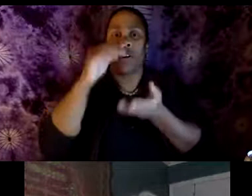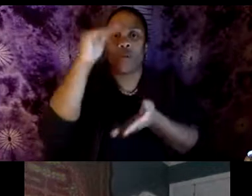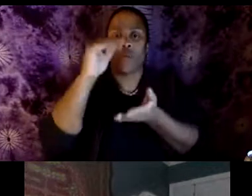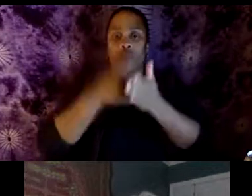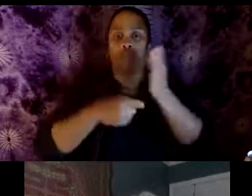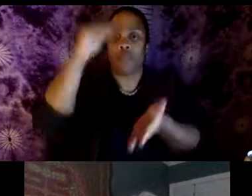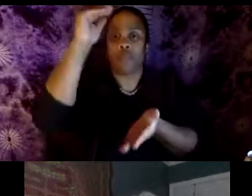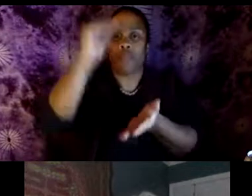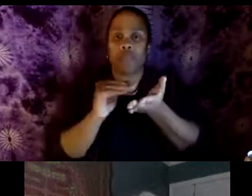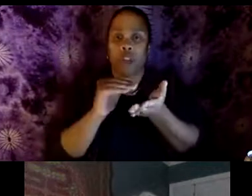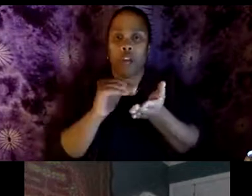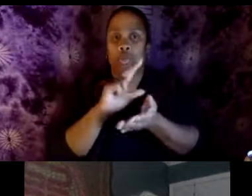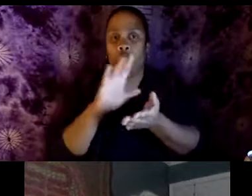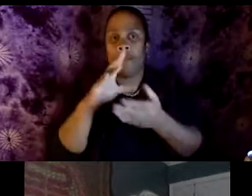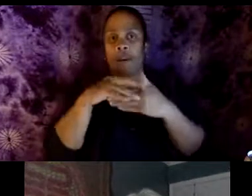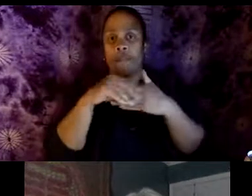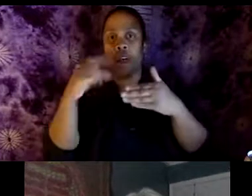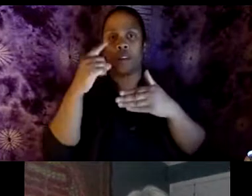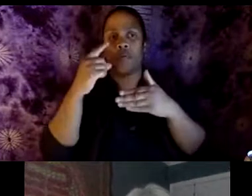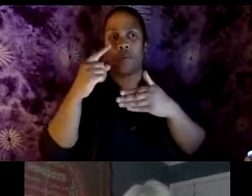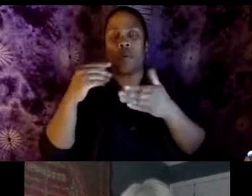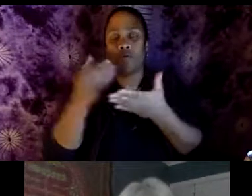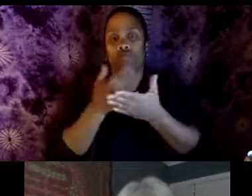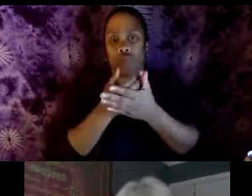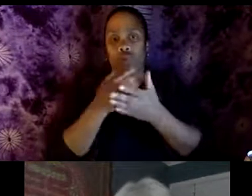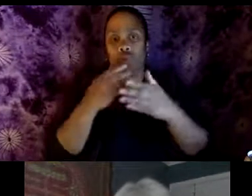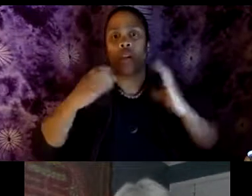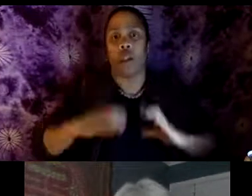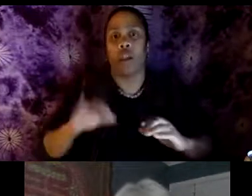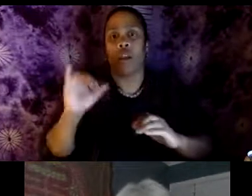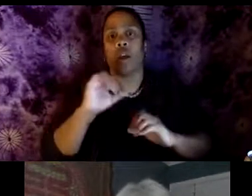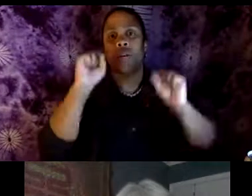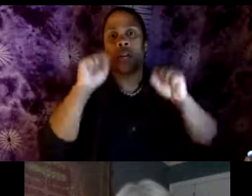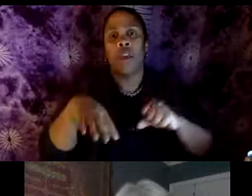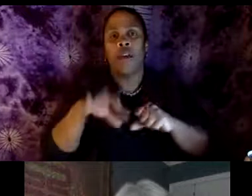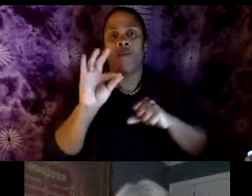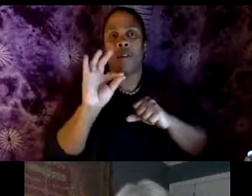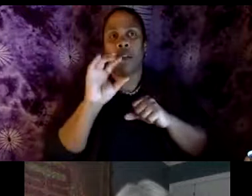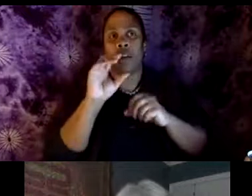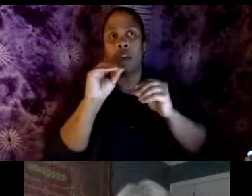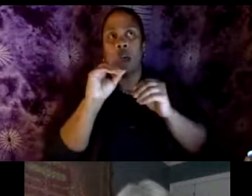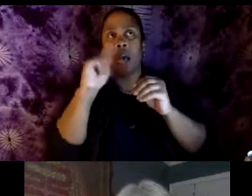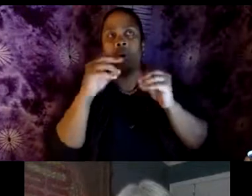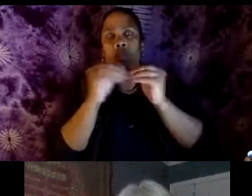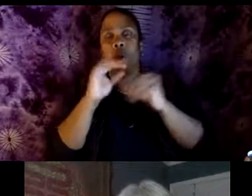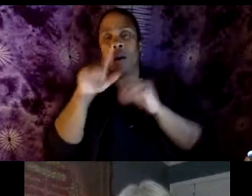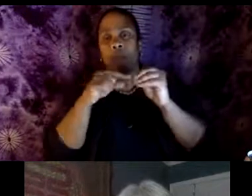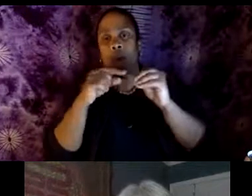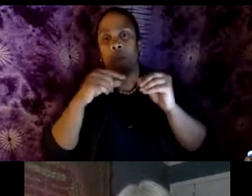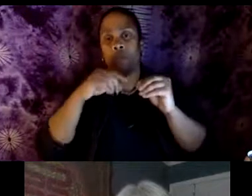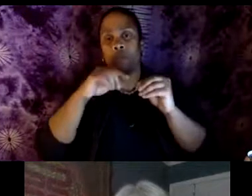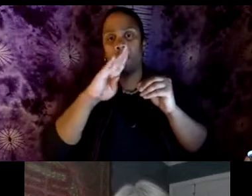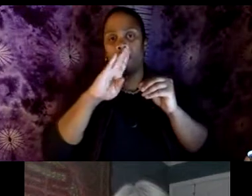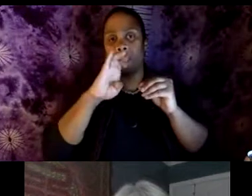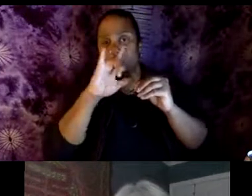the intake session for coaching. You can also find out more about the belly dance and yoga classes I offer. I